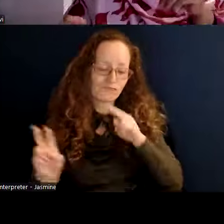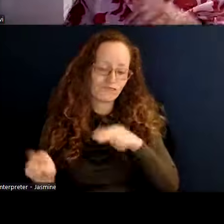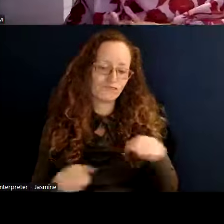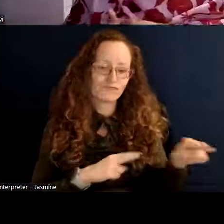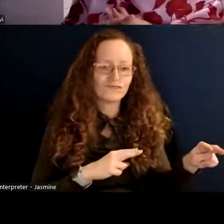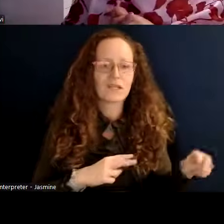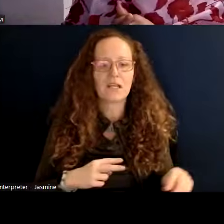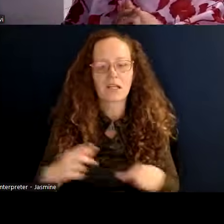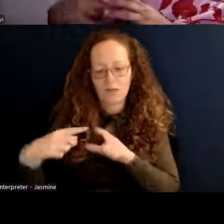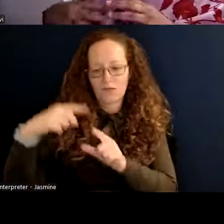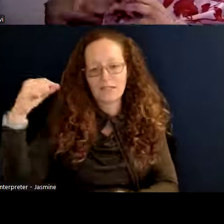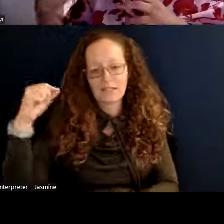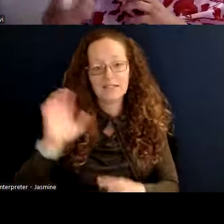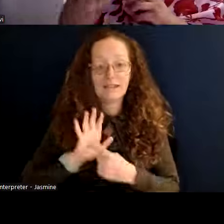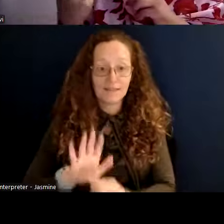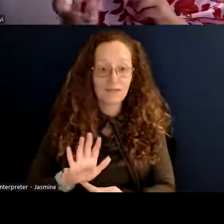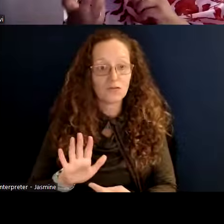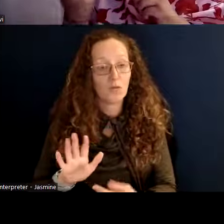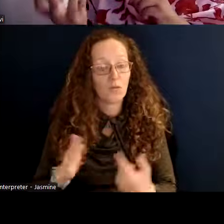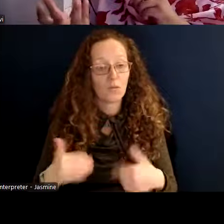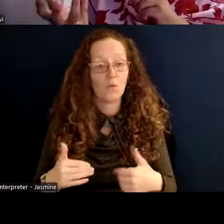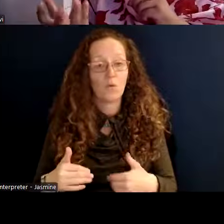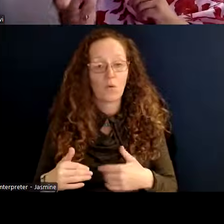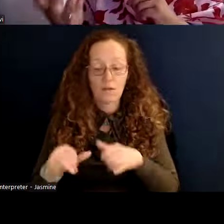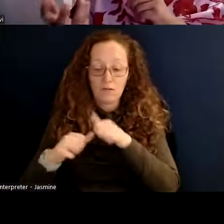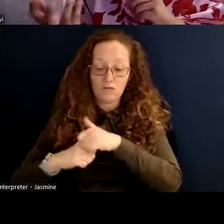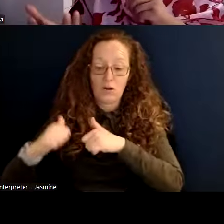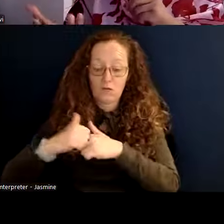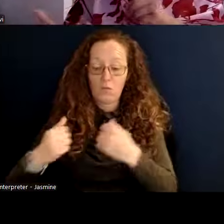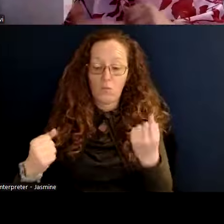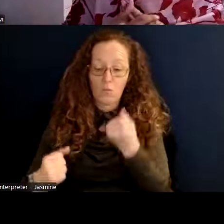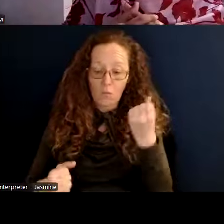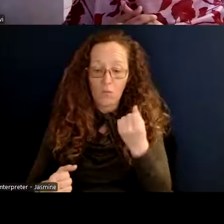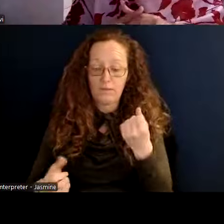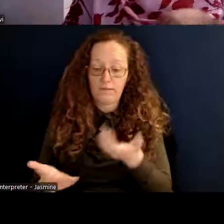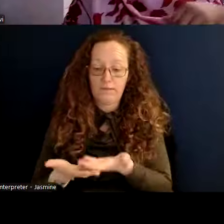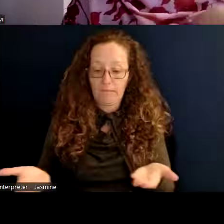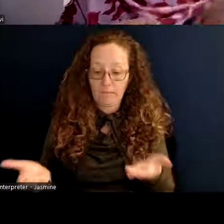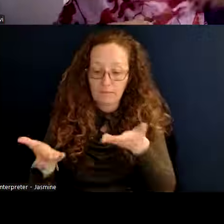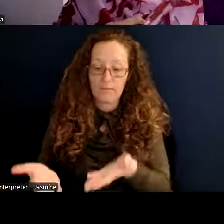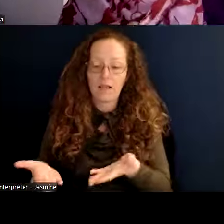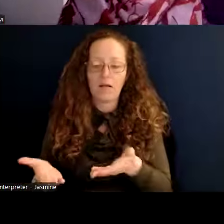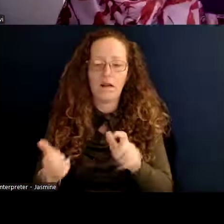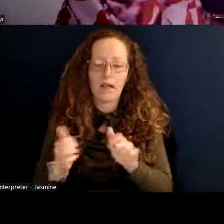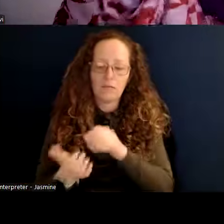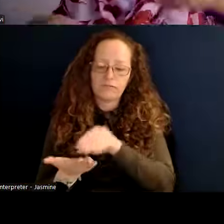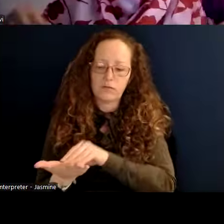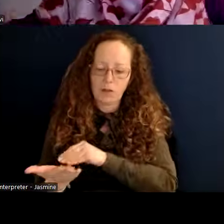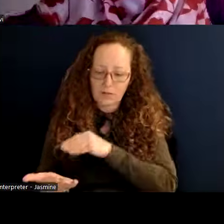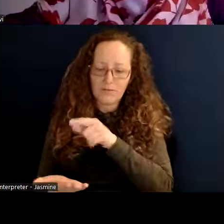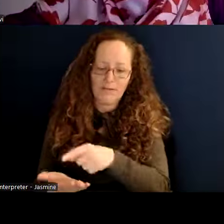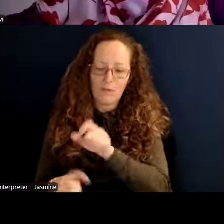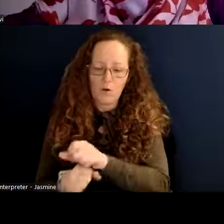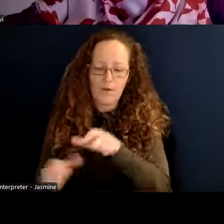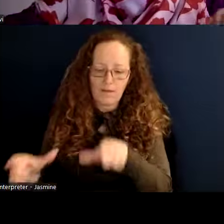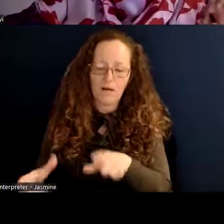receipts illustrate the structural holding of bodies in place through the documentation of work done at the site and salaries given to the caretakers of